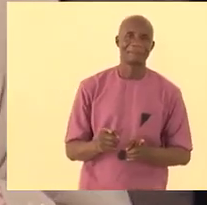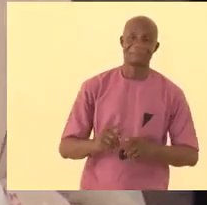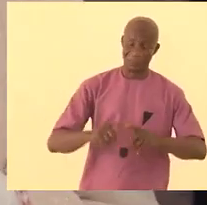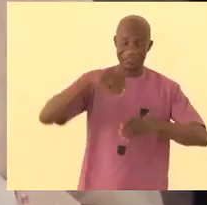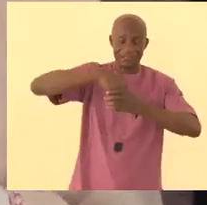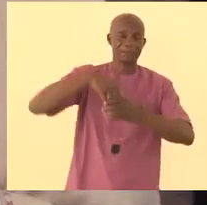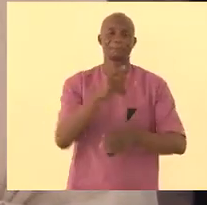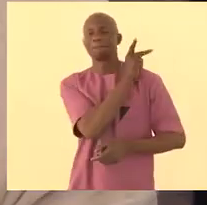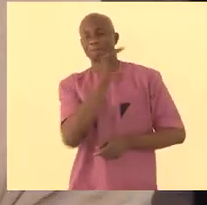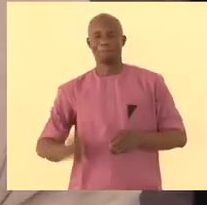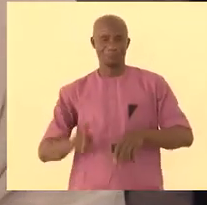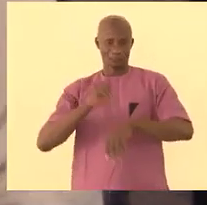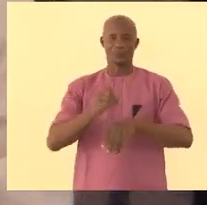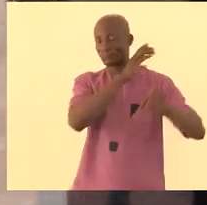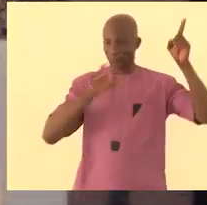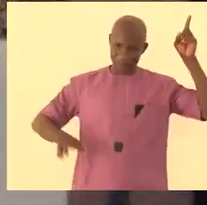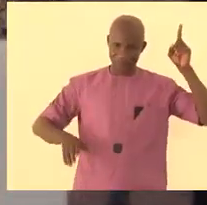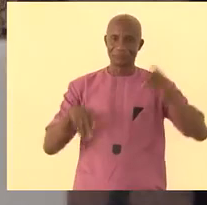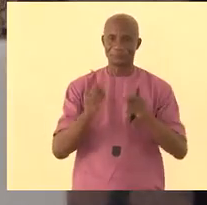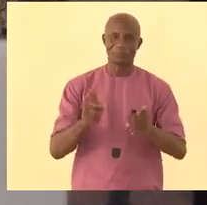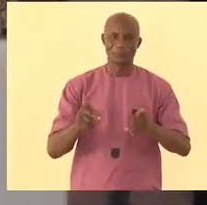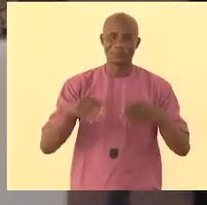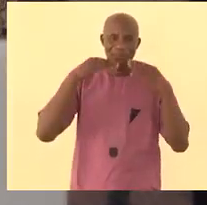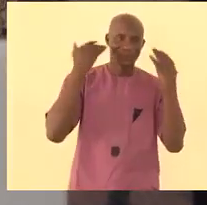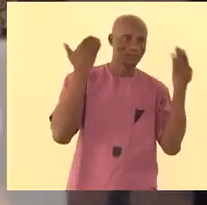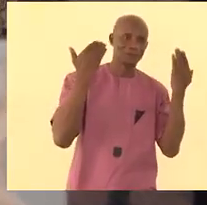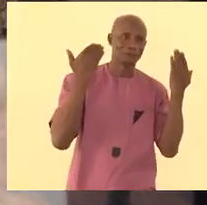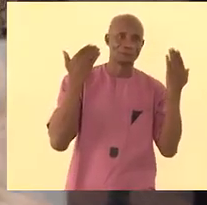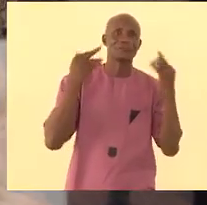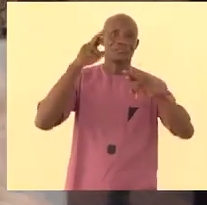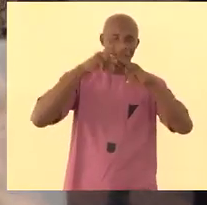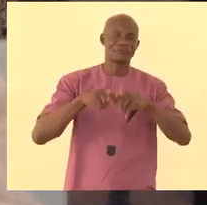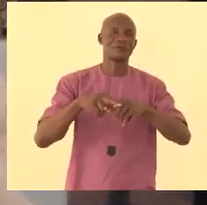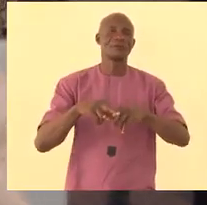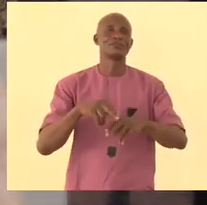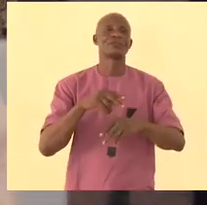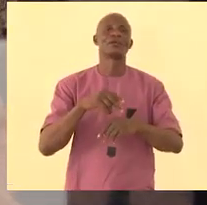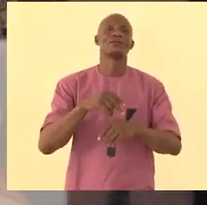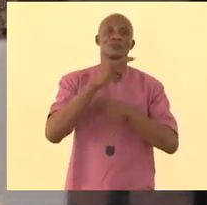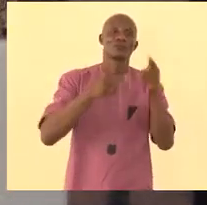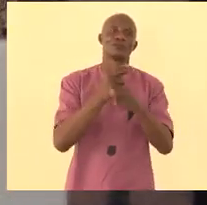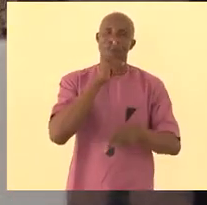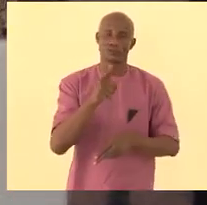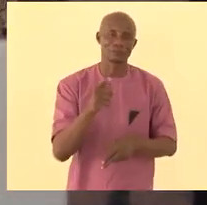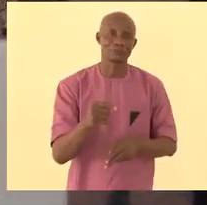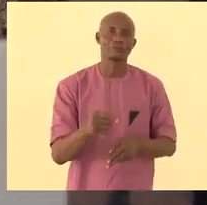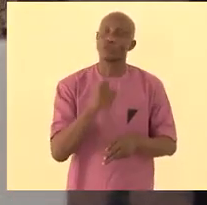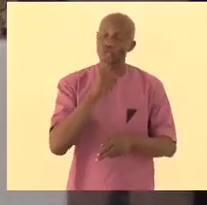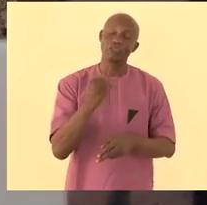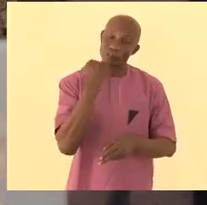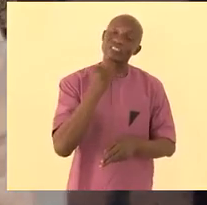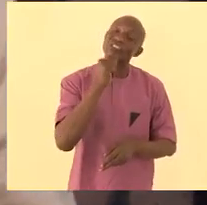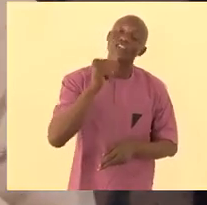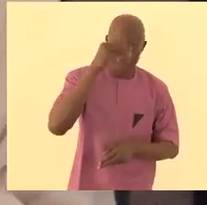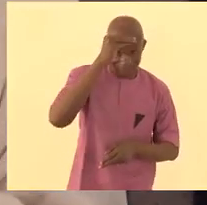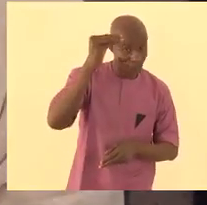But in the kingdom of Christ, citizens rely on universal truth. Truth is not a matter of